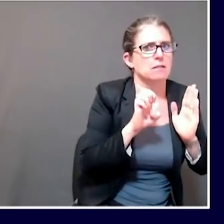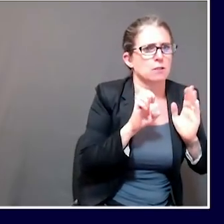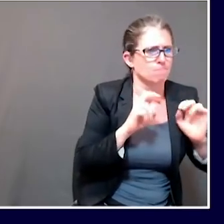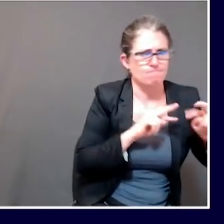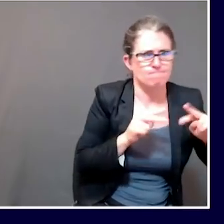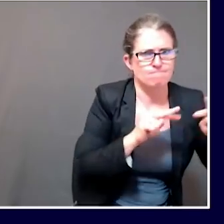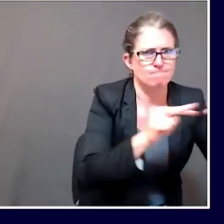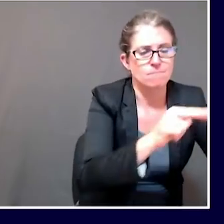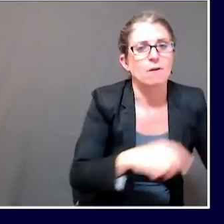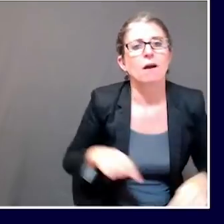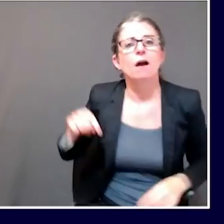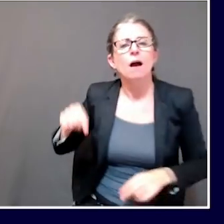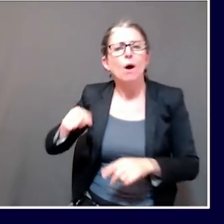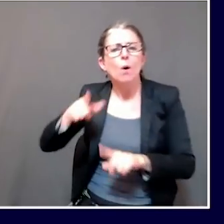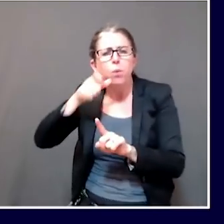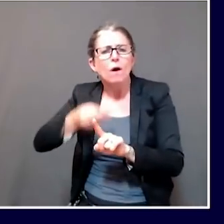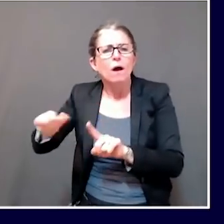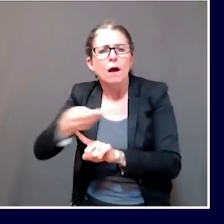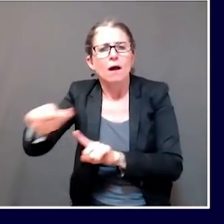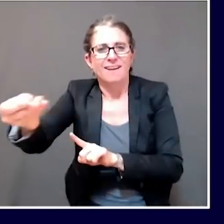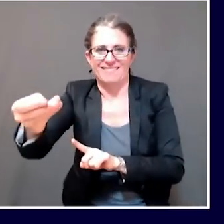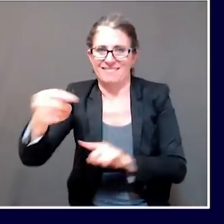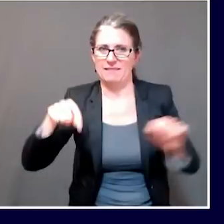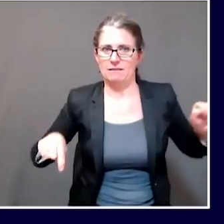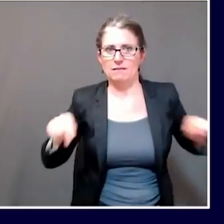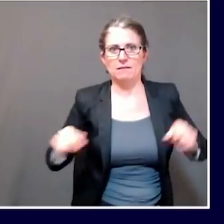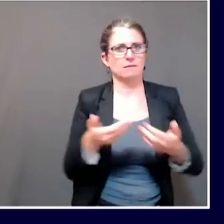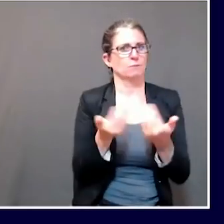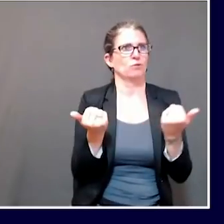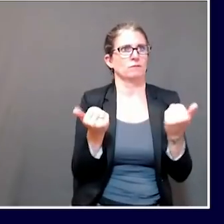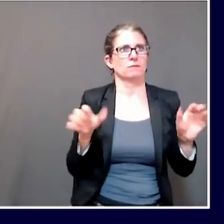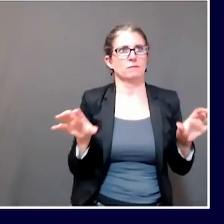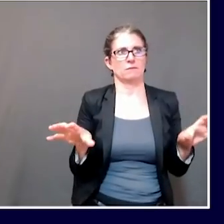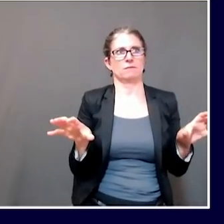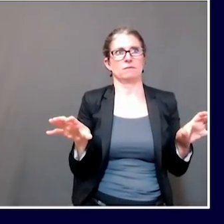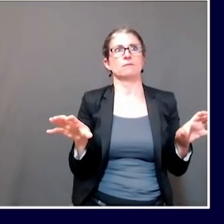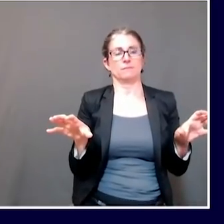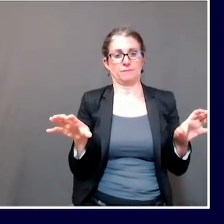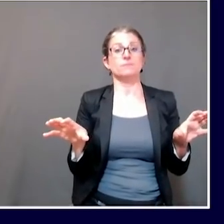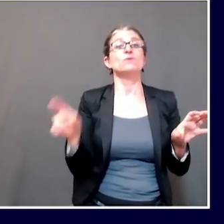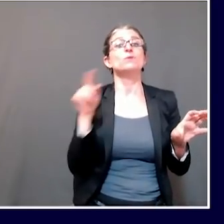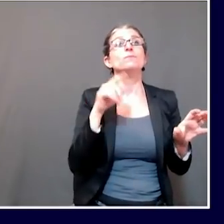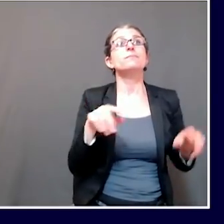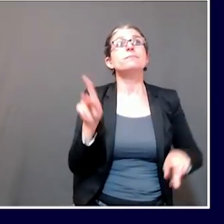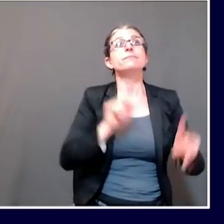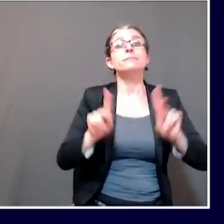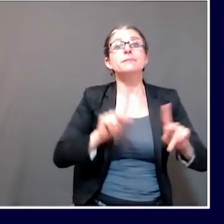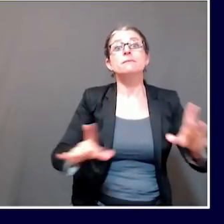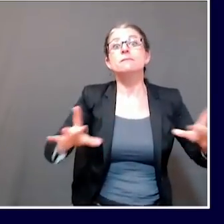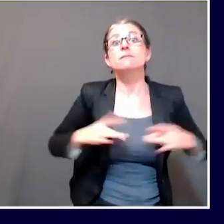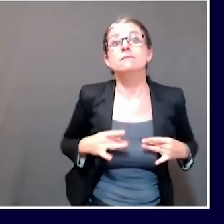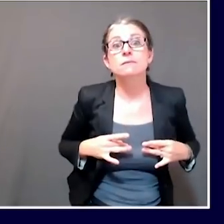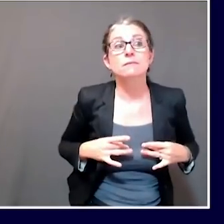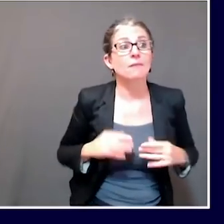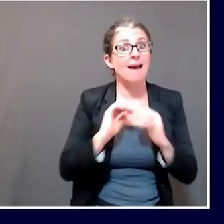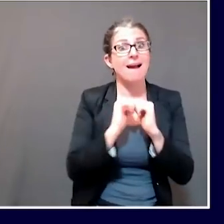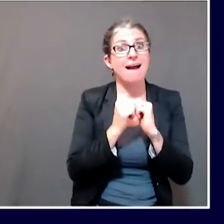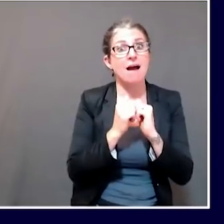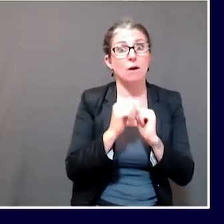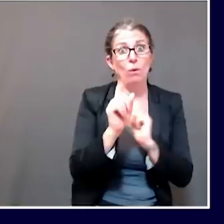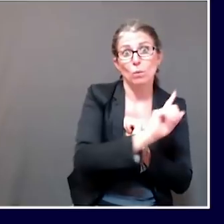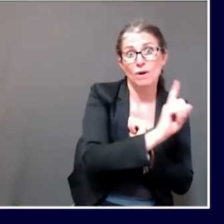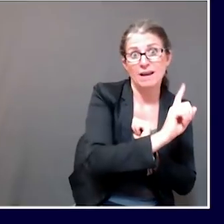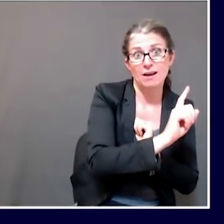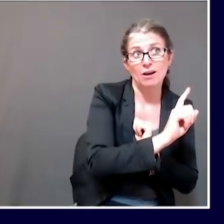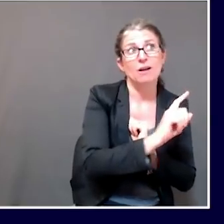two questions. Question number one, where did someone get COVID-19 from? Question number two, who might they have given it